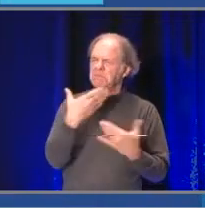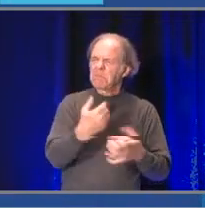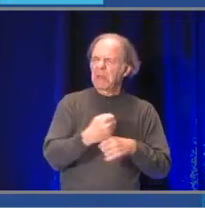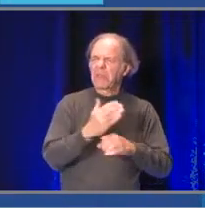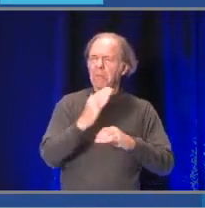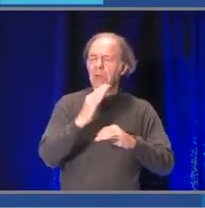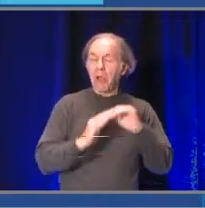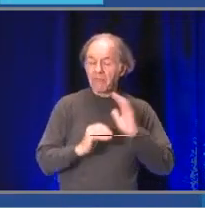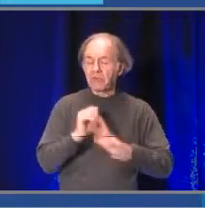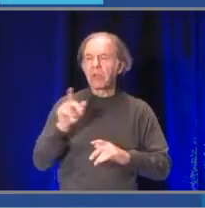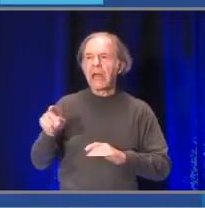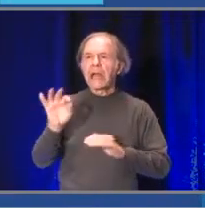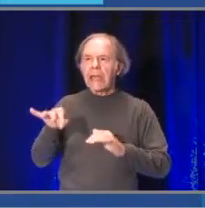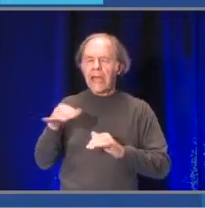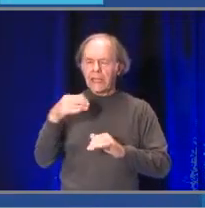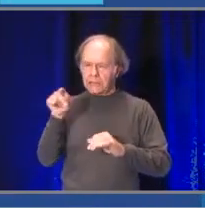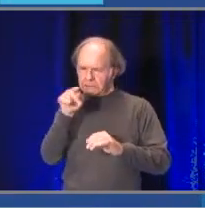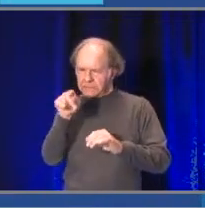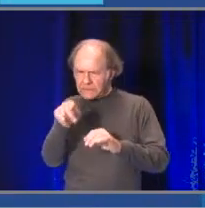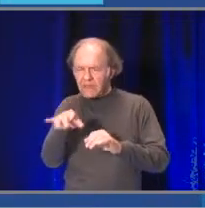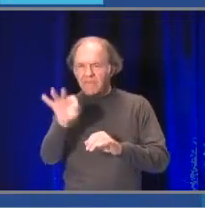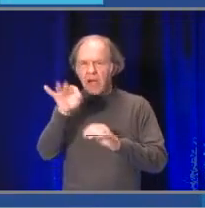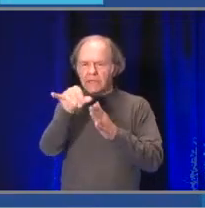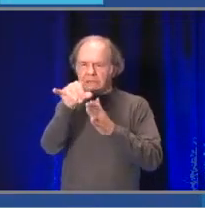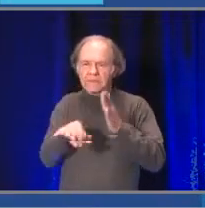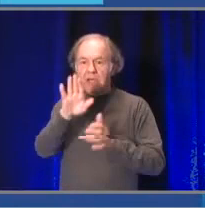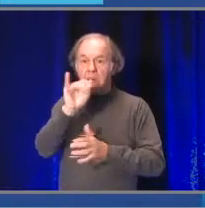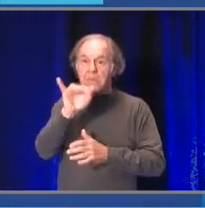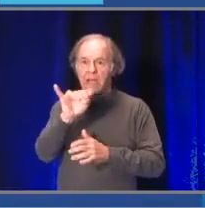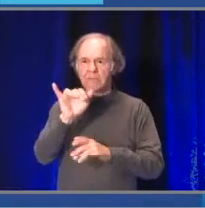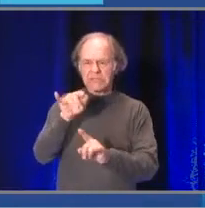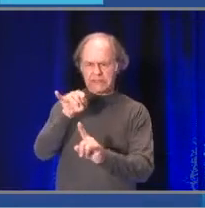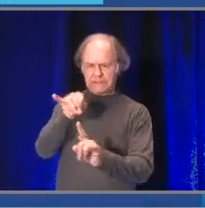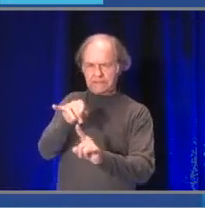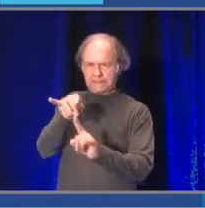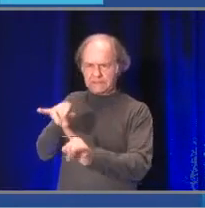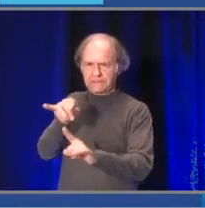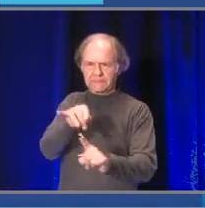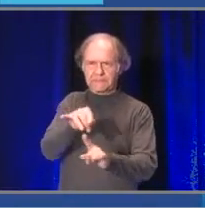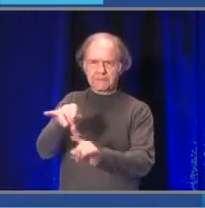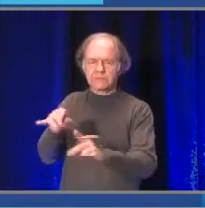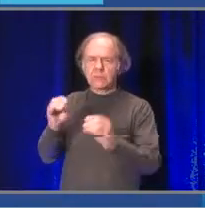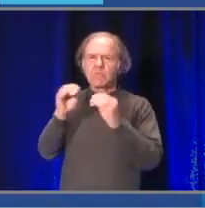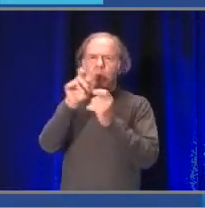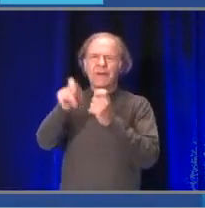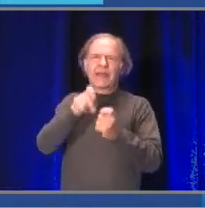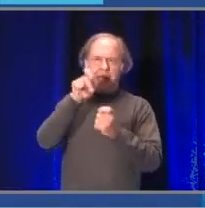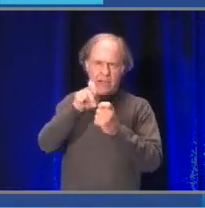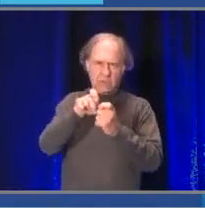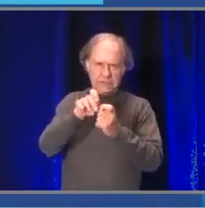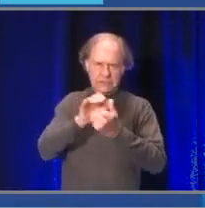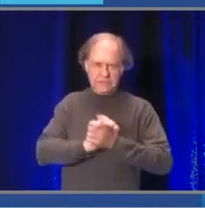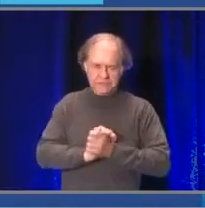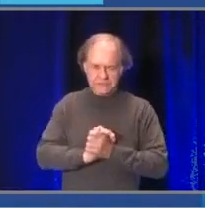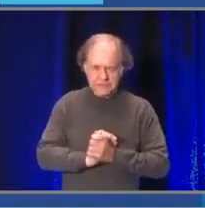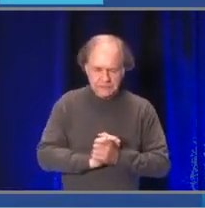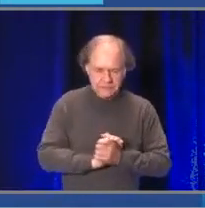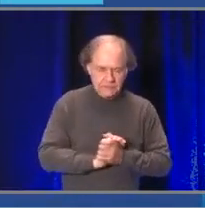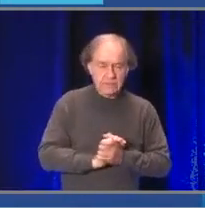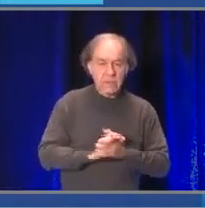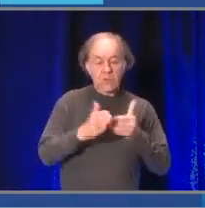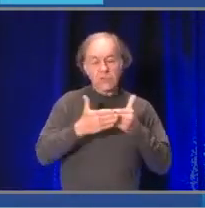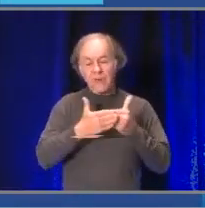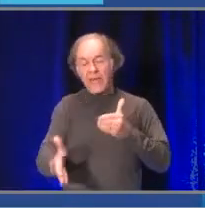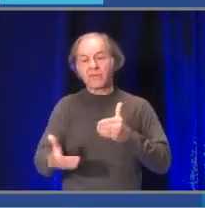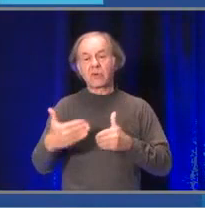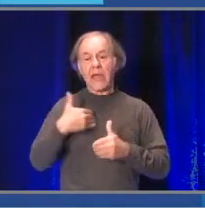can guide our biopsies directly to the areas of suspicion, thereby getting much more accuracy. So what happens after